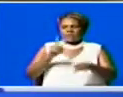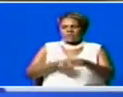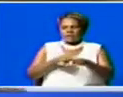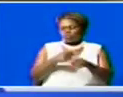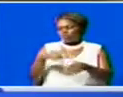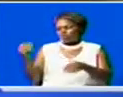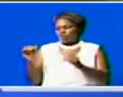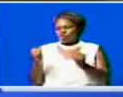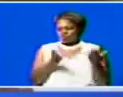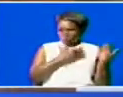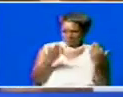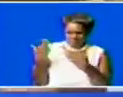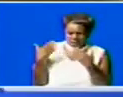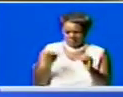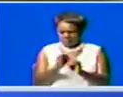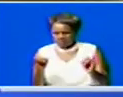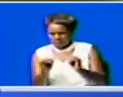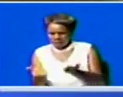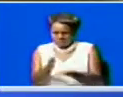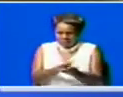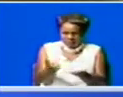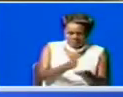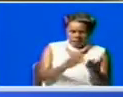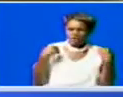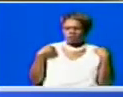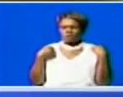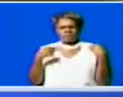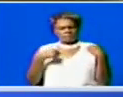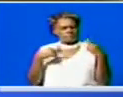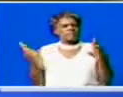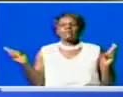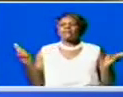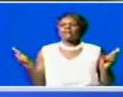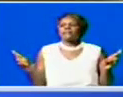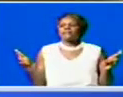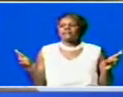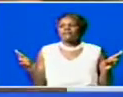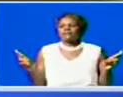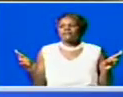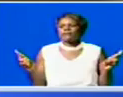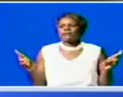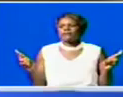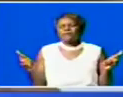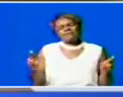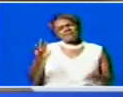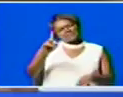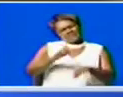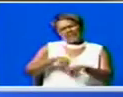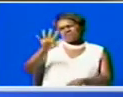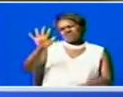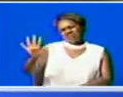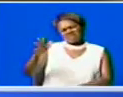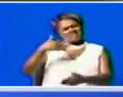clean my stuff, just arrange my clothes, and so I was ready. Now 5 is coming, there's